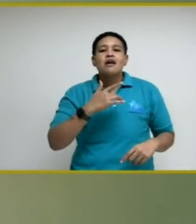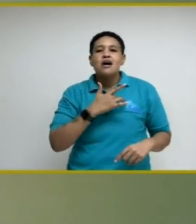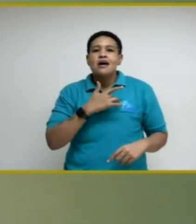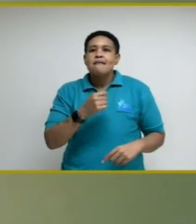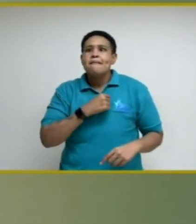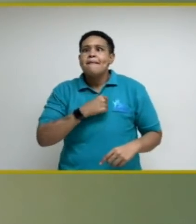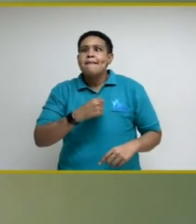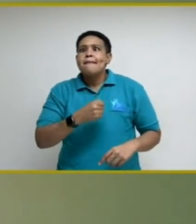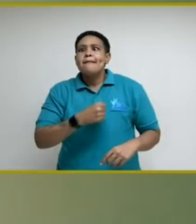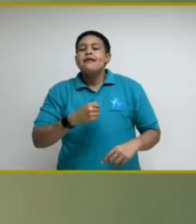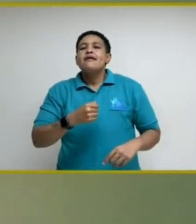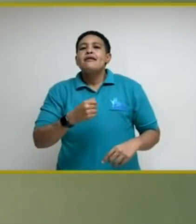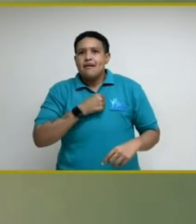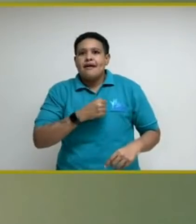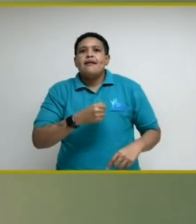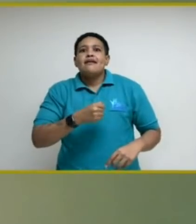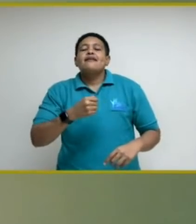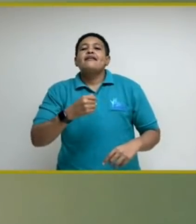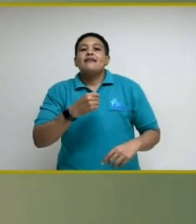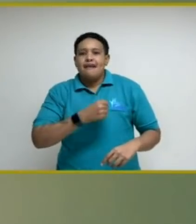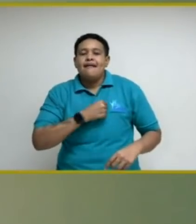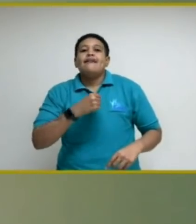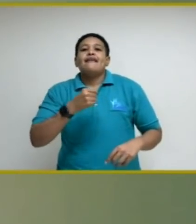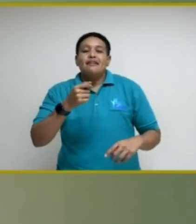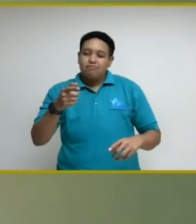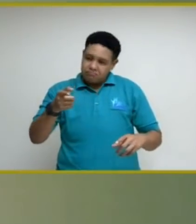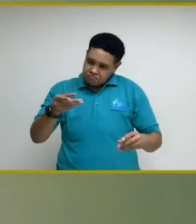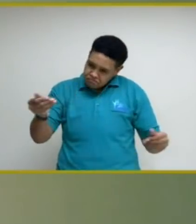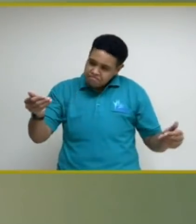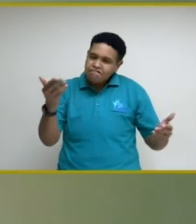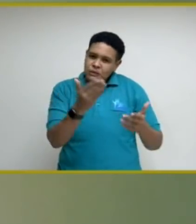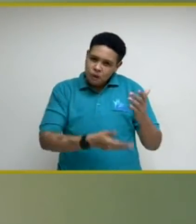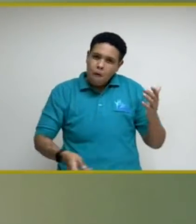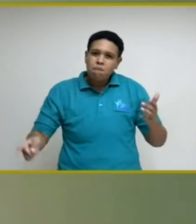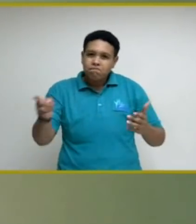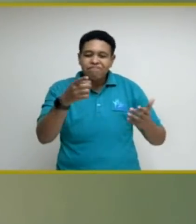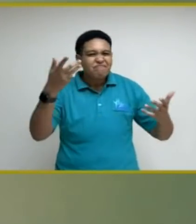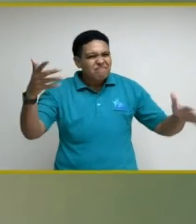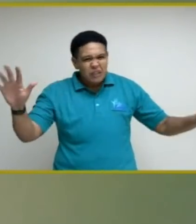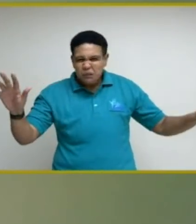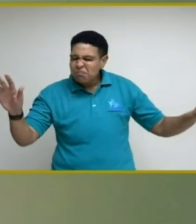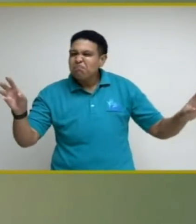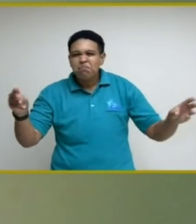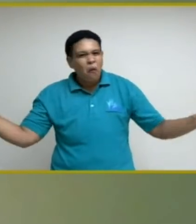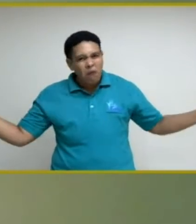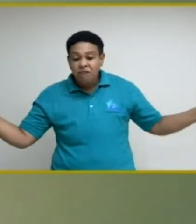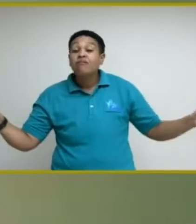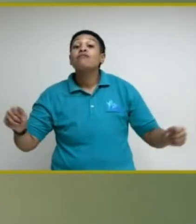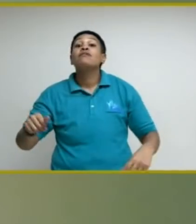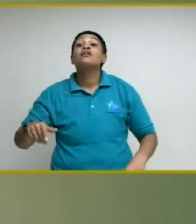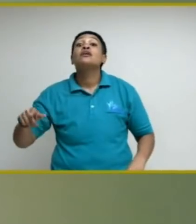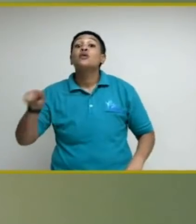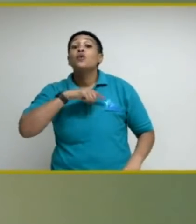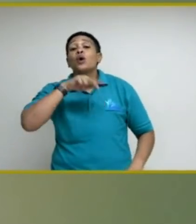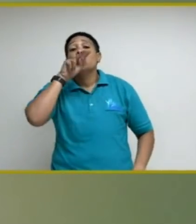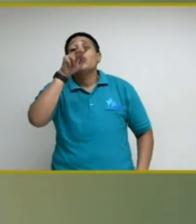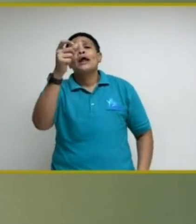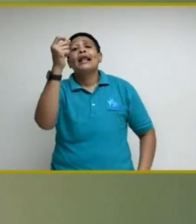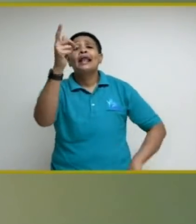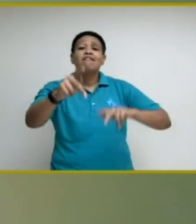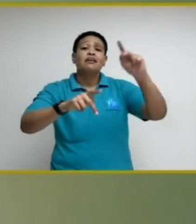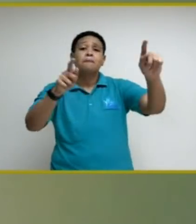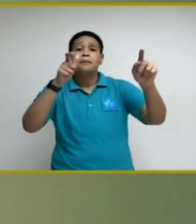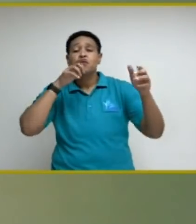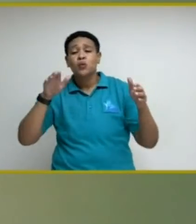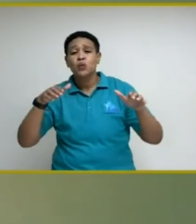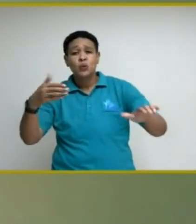and all of those have resolved. We looked at 11 persons who would have died after receiving